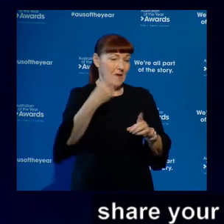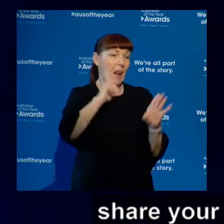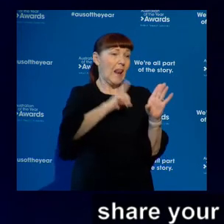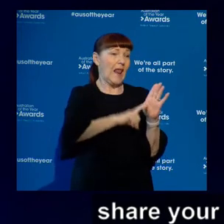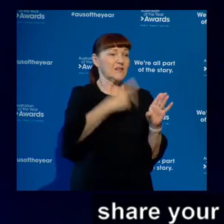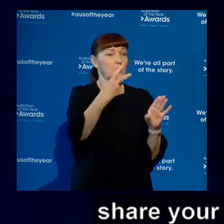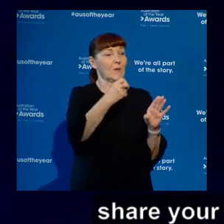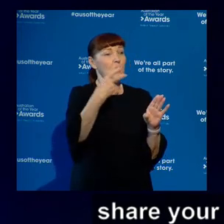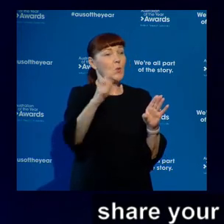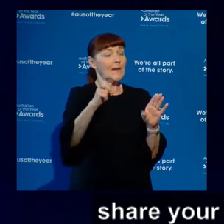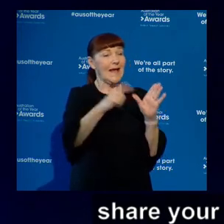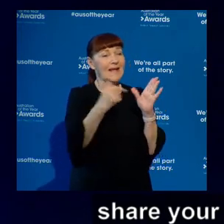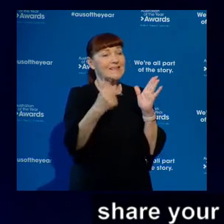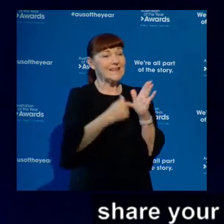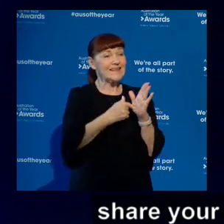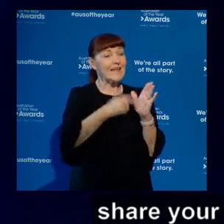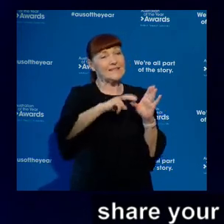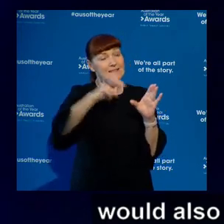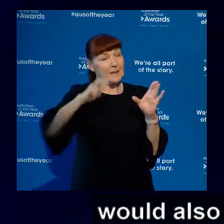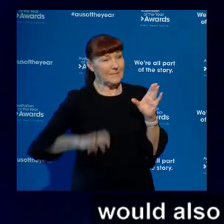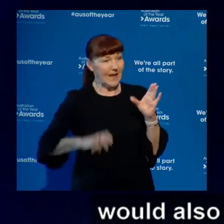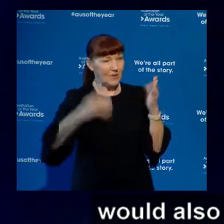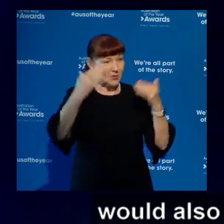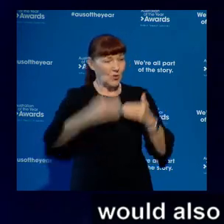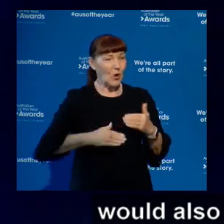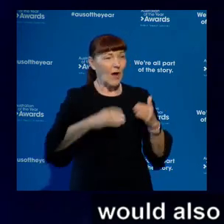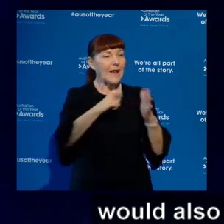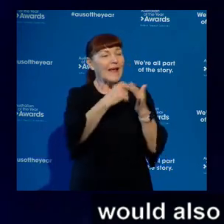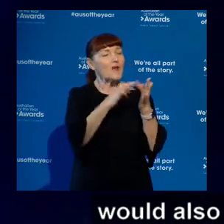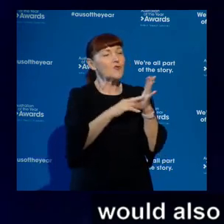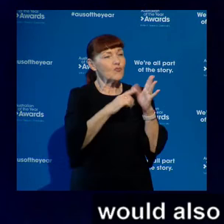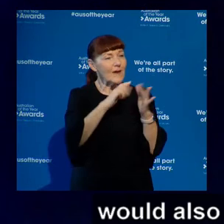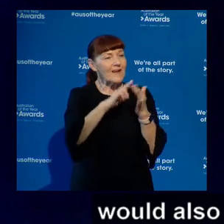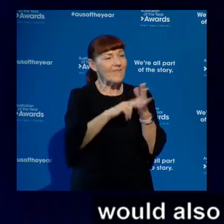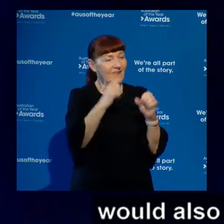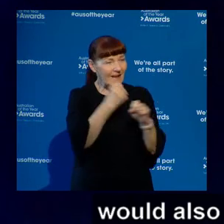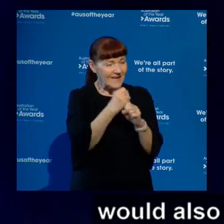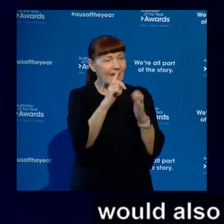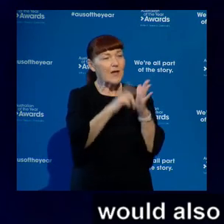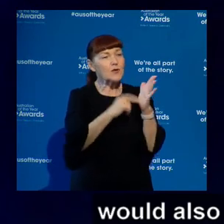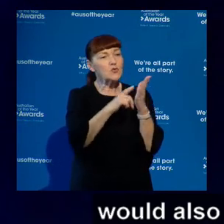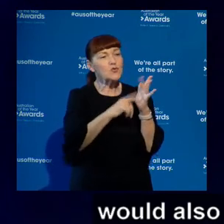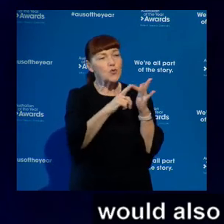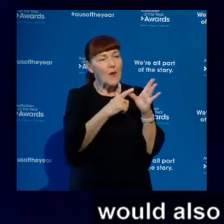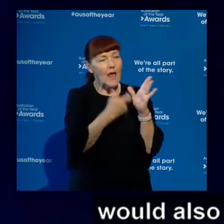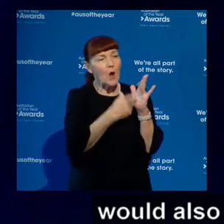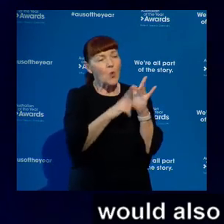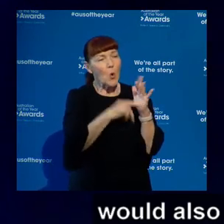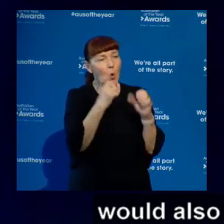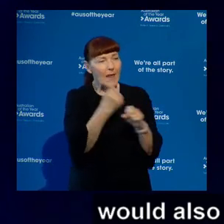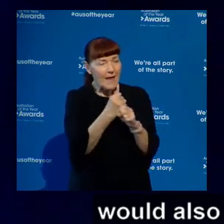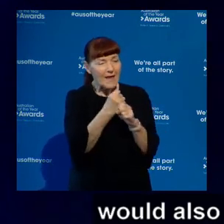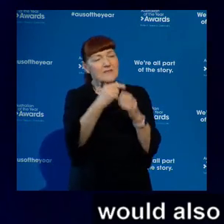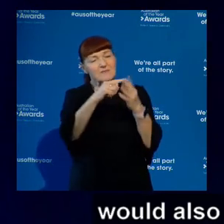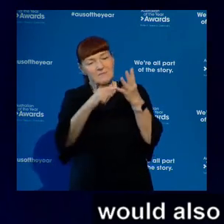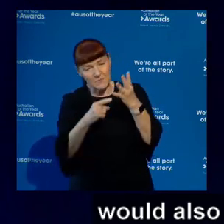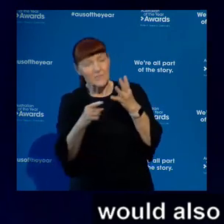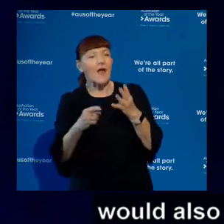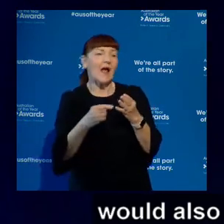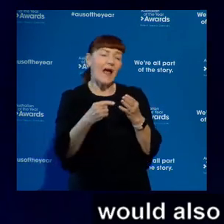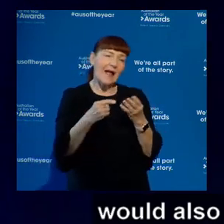2020 ACT Australians of the Year, Katrina Fanning, Julia Rowlings, Maddie Diamond and the late